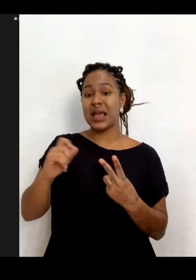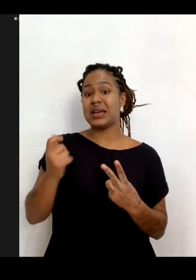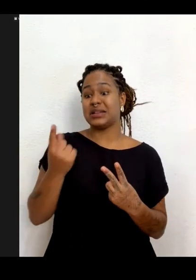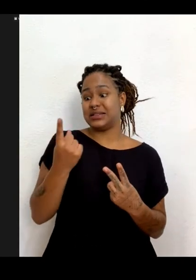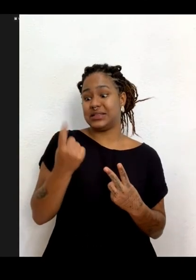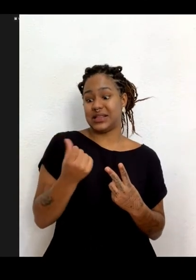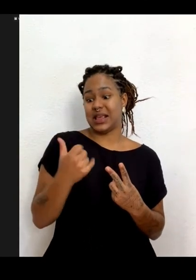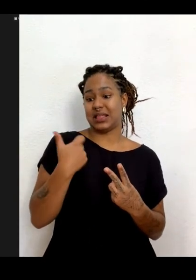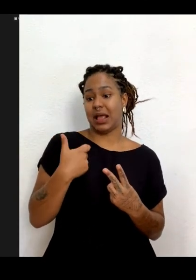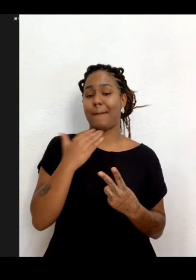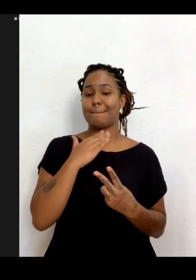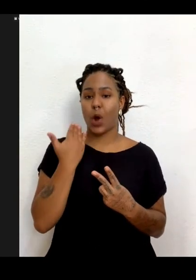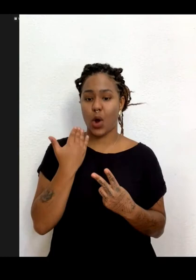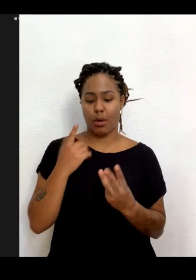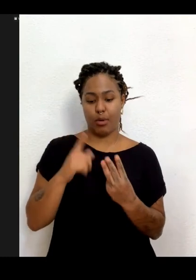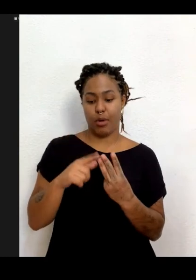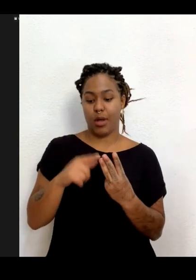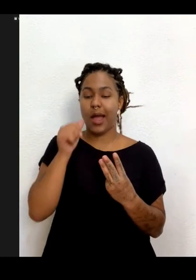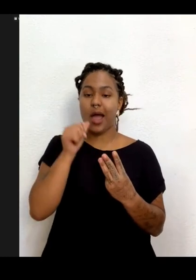foreign